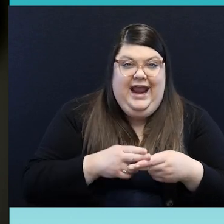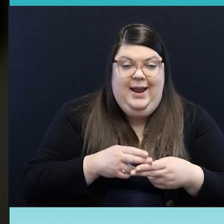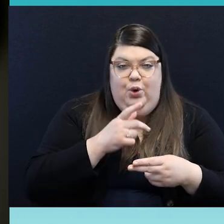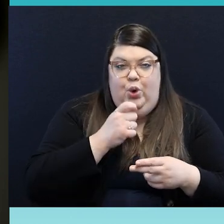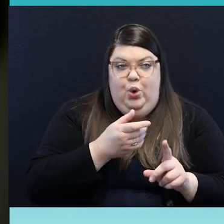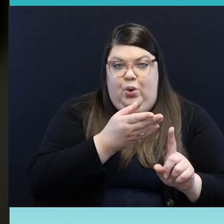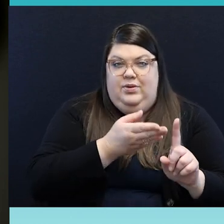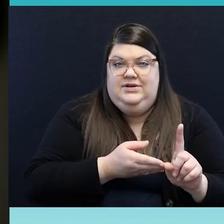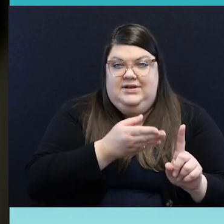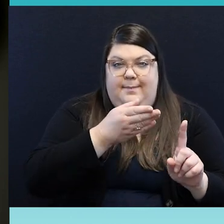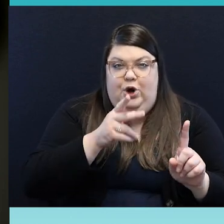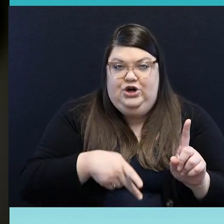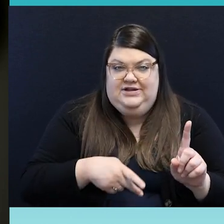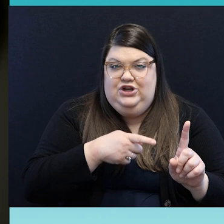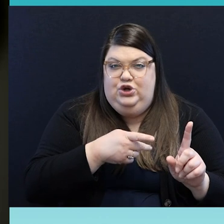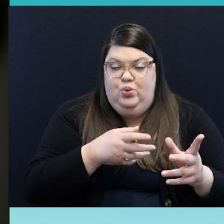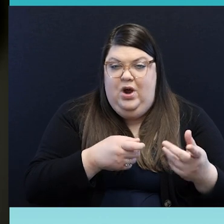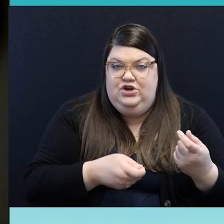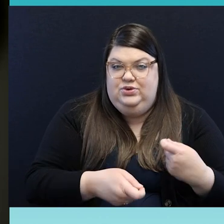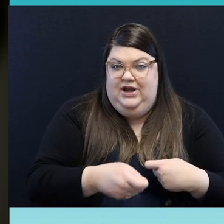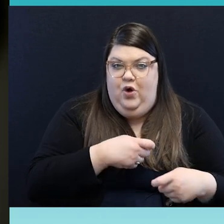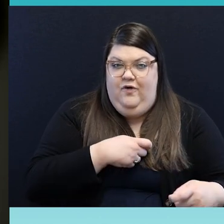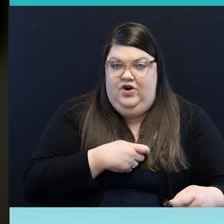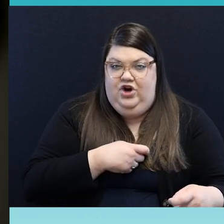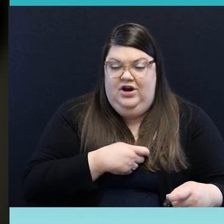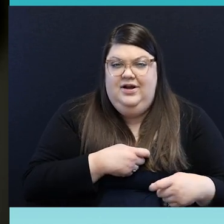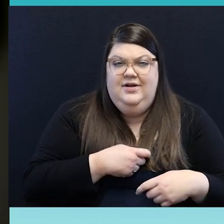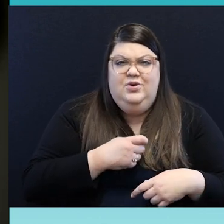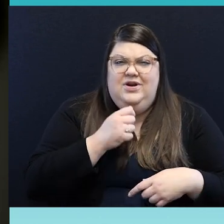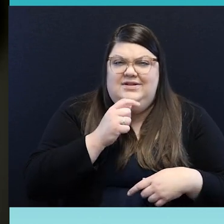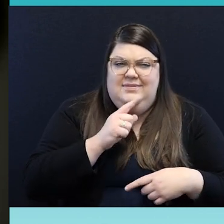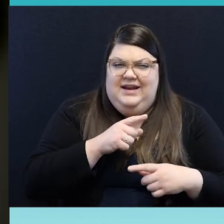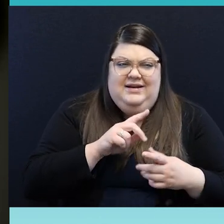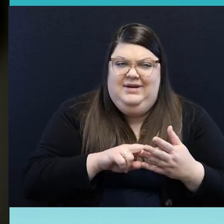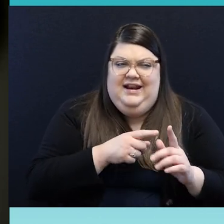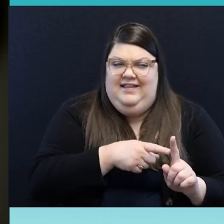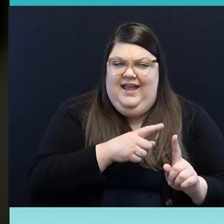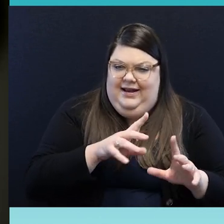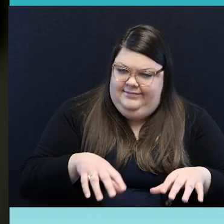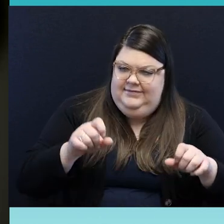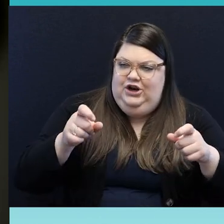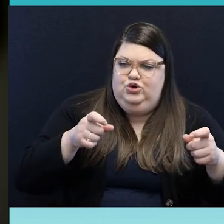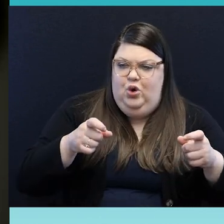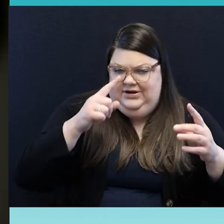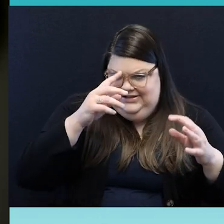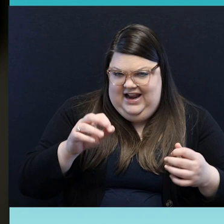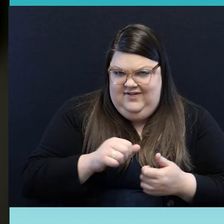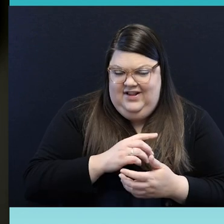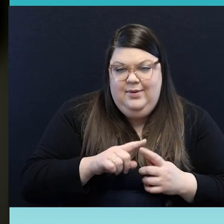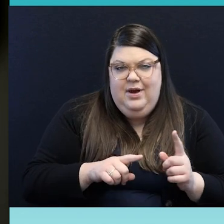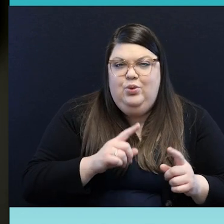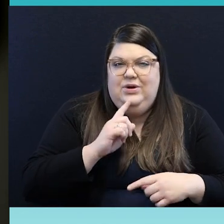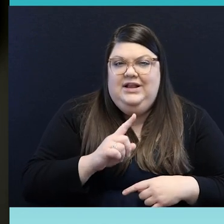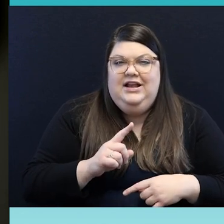person. Who would you want to be? Not necessarily think about them as your decision maker, but think about them really as